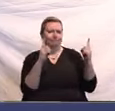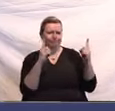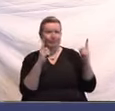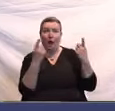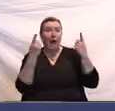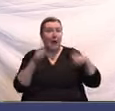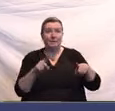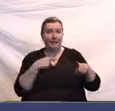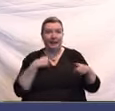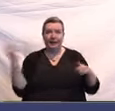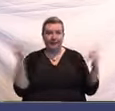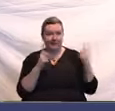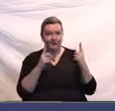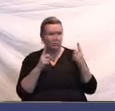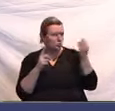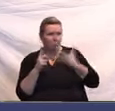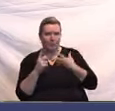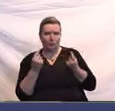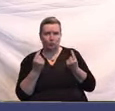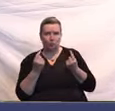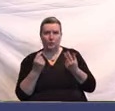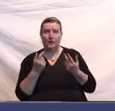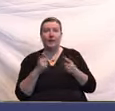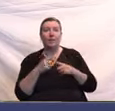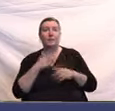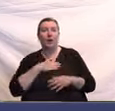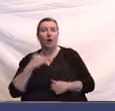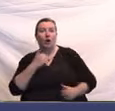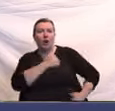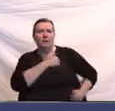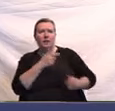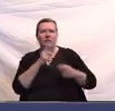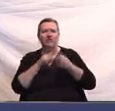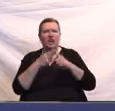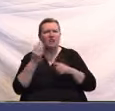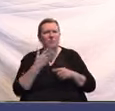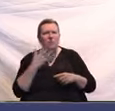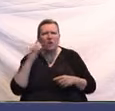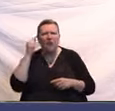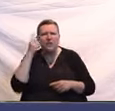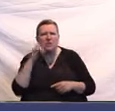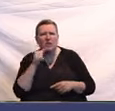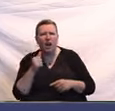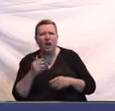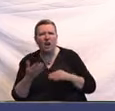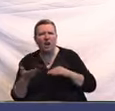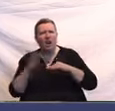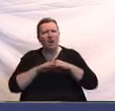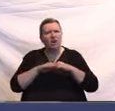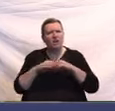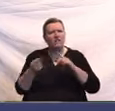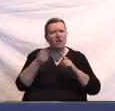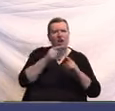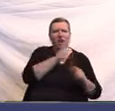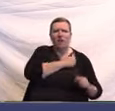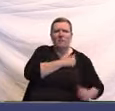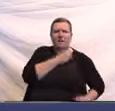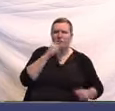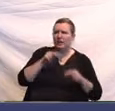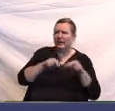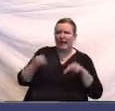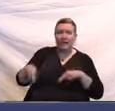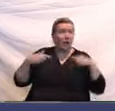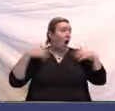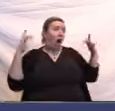said, listen, we were told which side to go to. I don't want to take sides, Navy or Army. So God bless them both. And as you likely know,